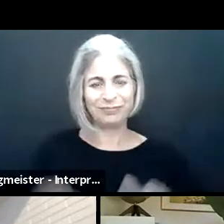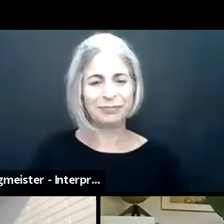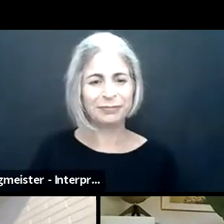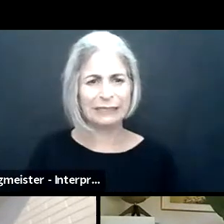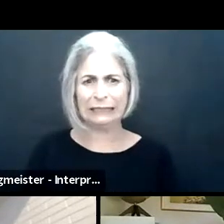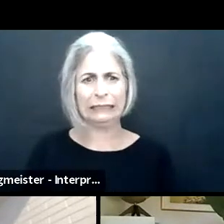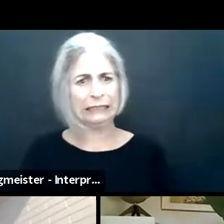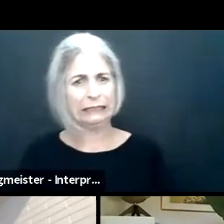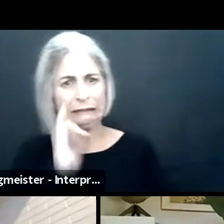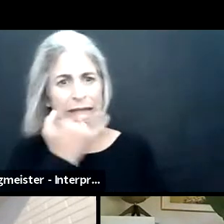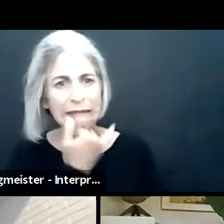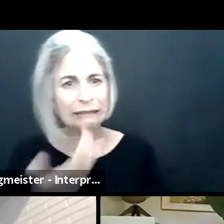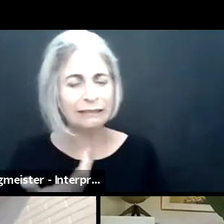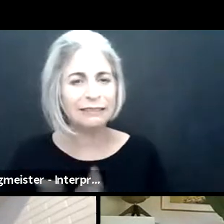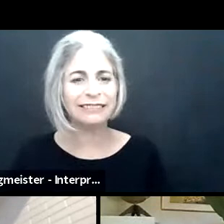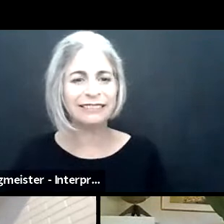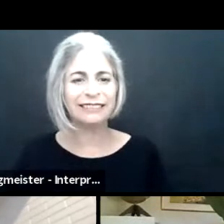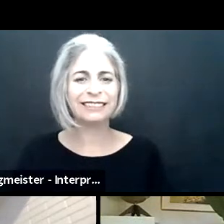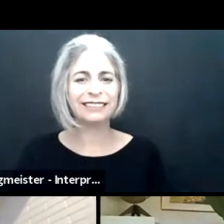good.